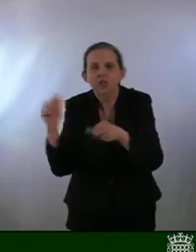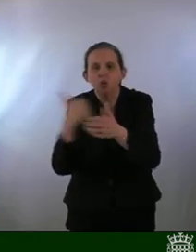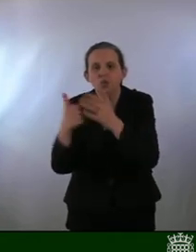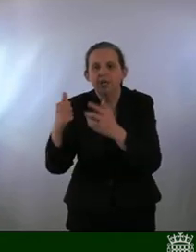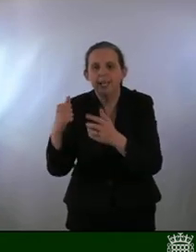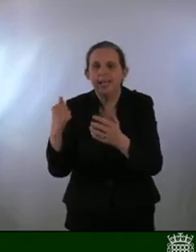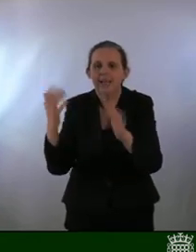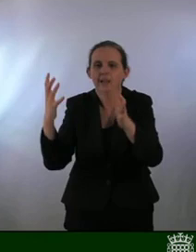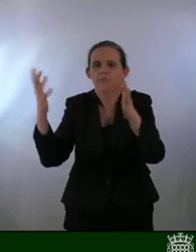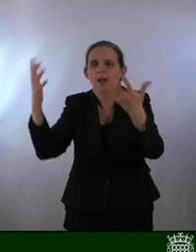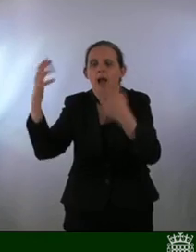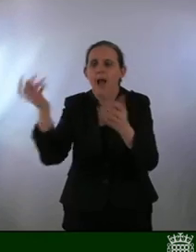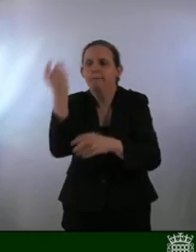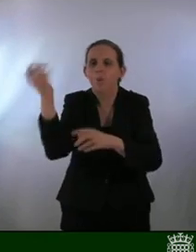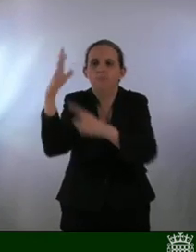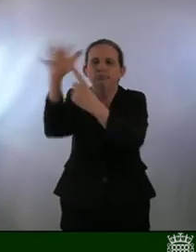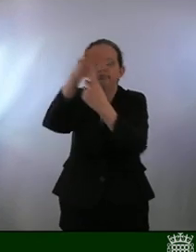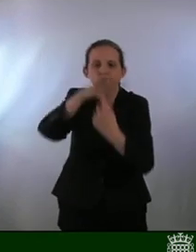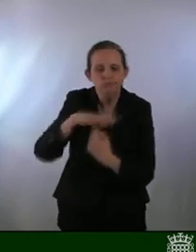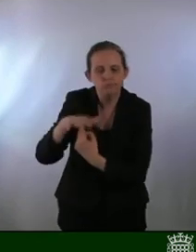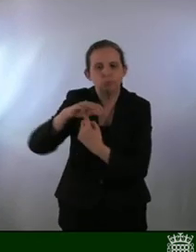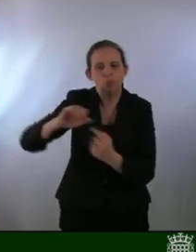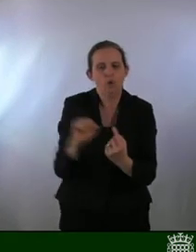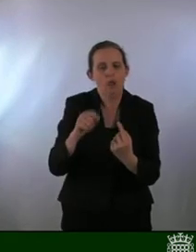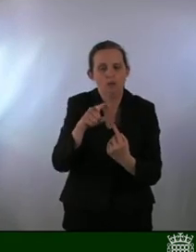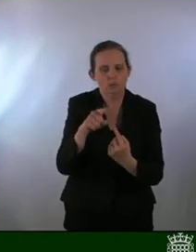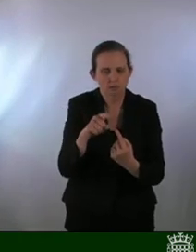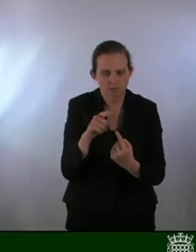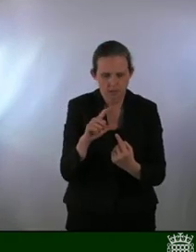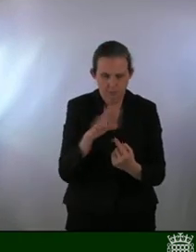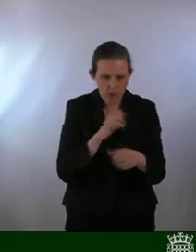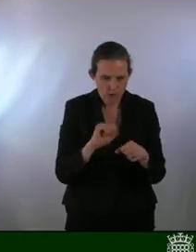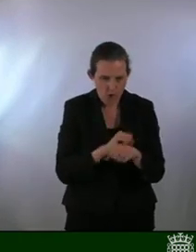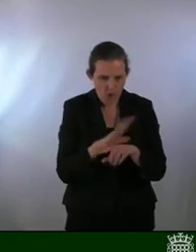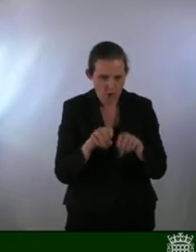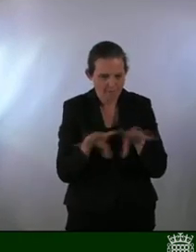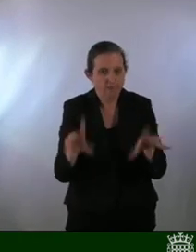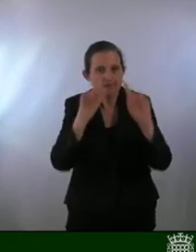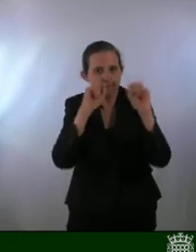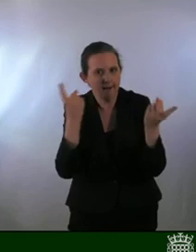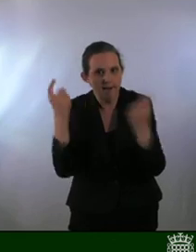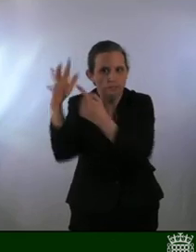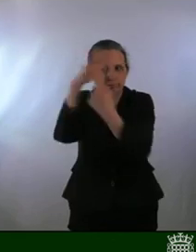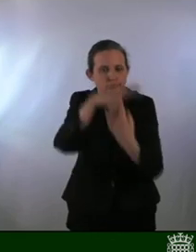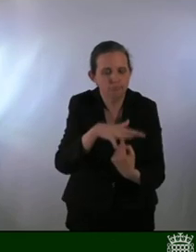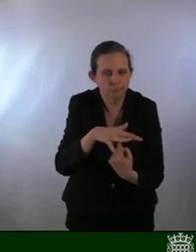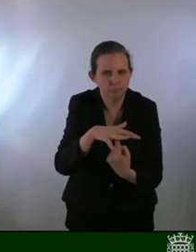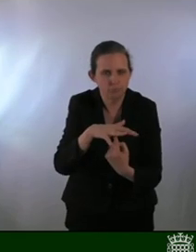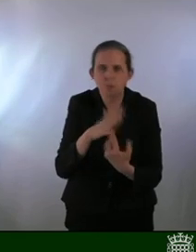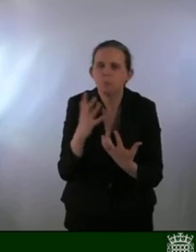Scotland. Because of the nature of coronavirus, we can't do that. I understand that the military assets will